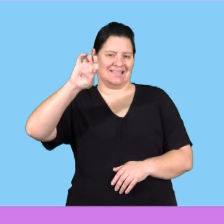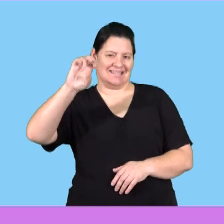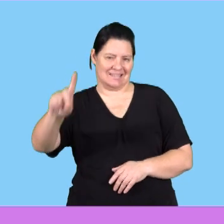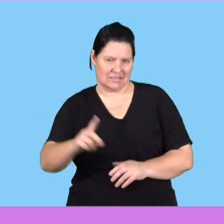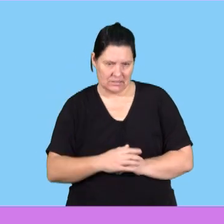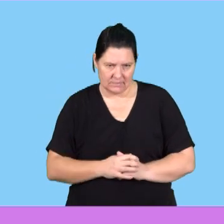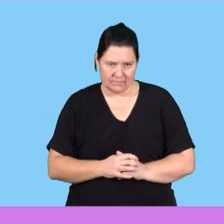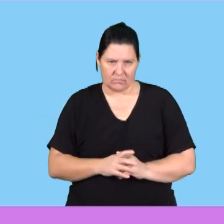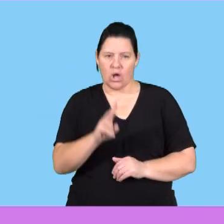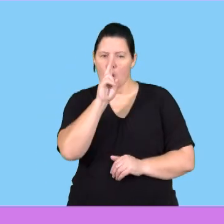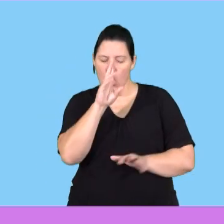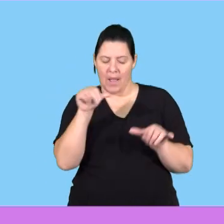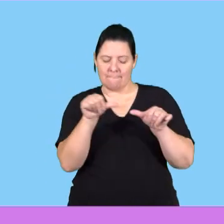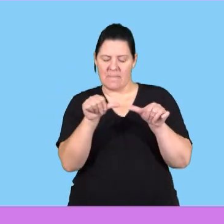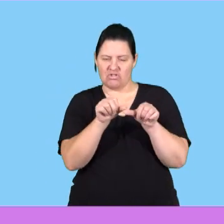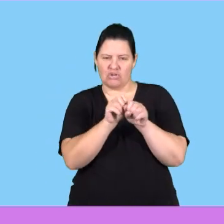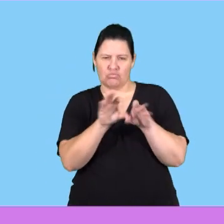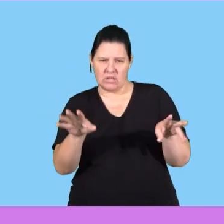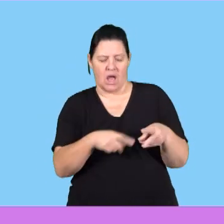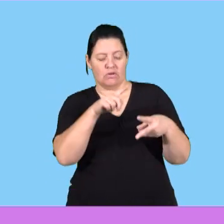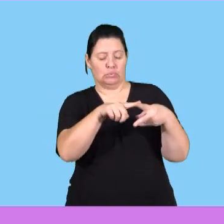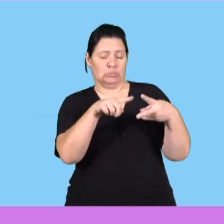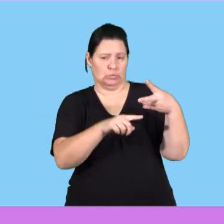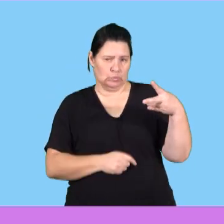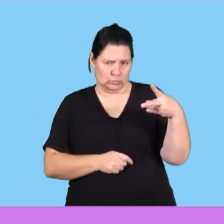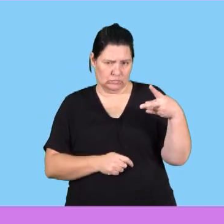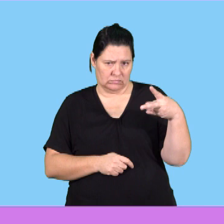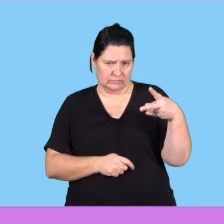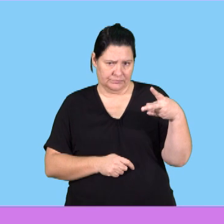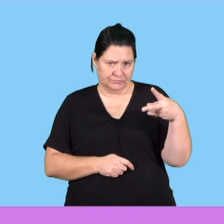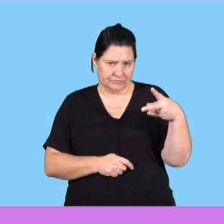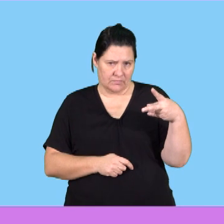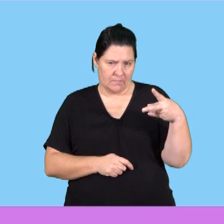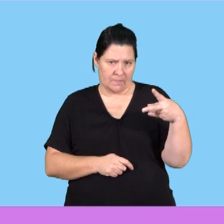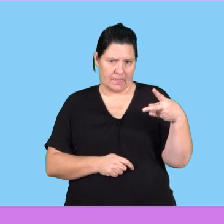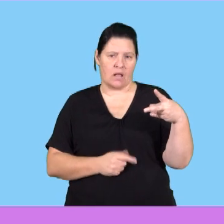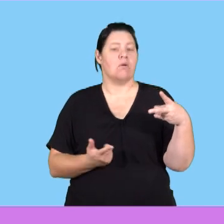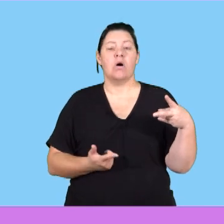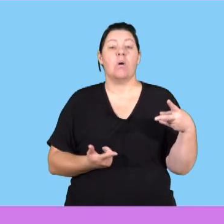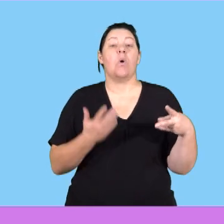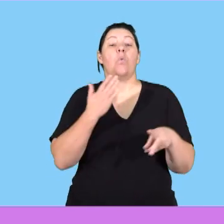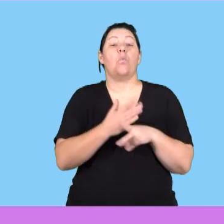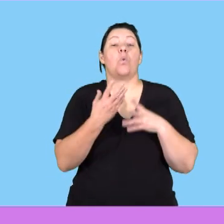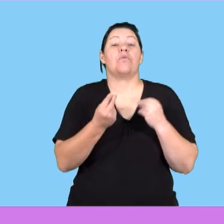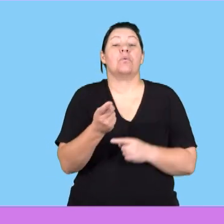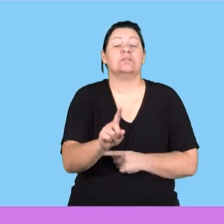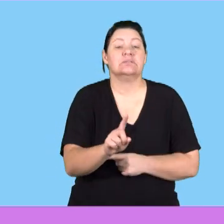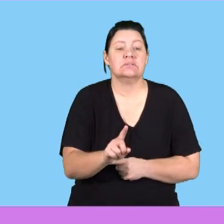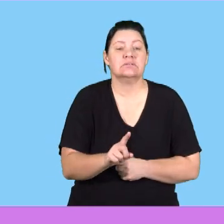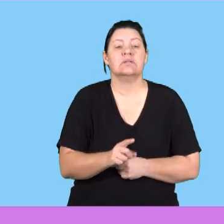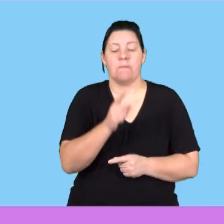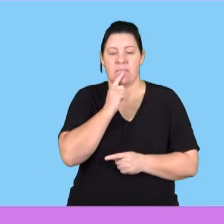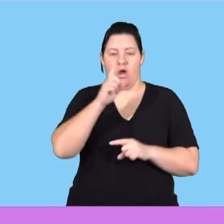at the measures of spread, normally there are two types of measures of spread now. And what we'll be working with